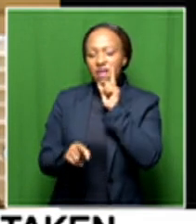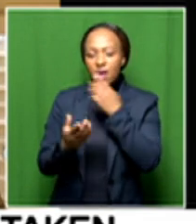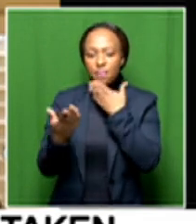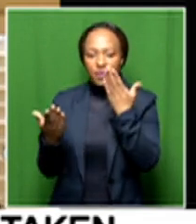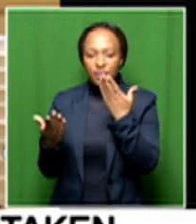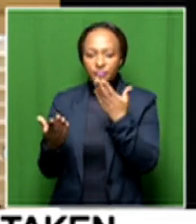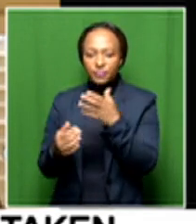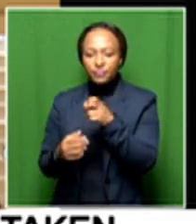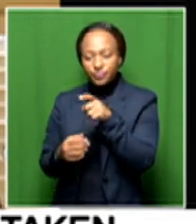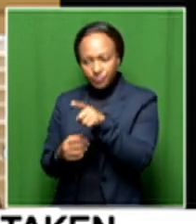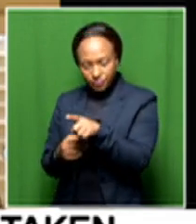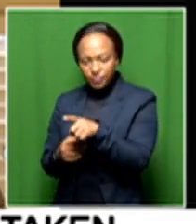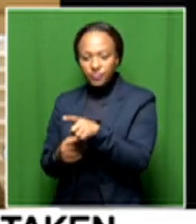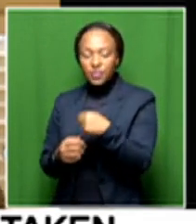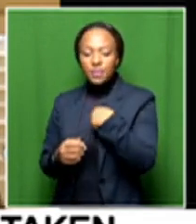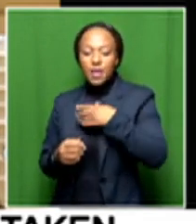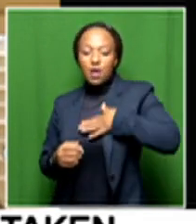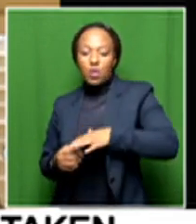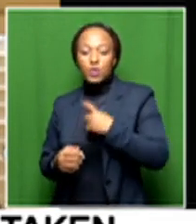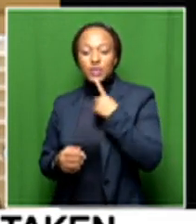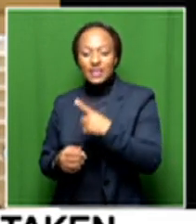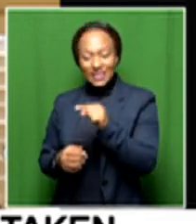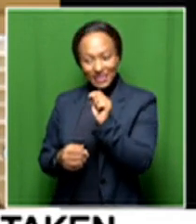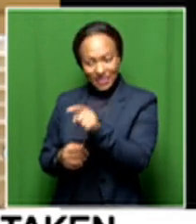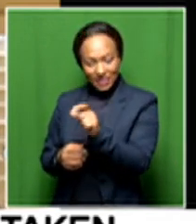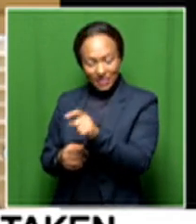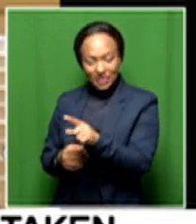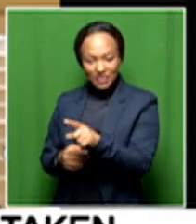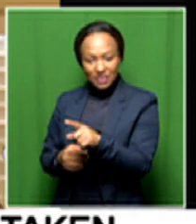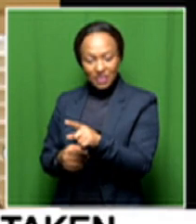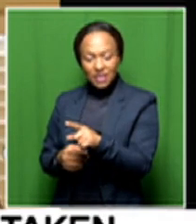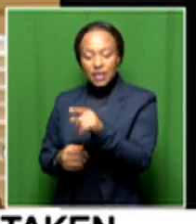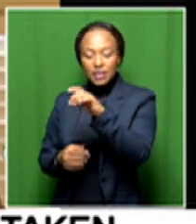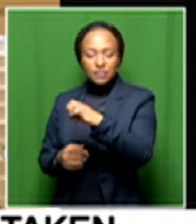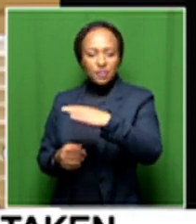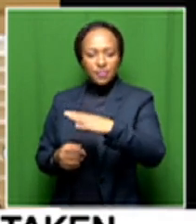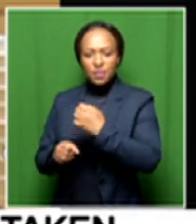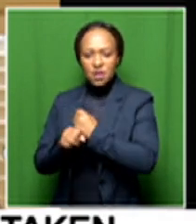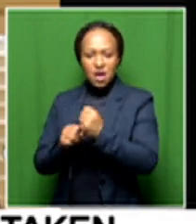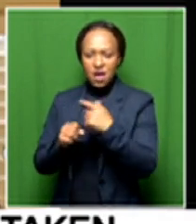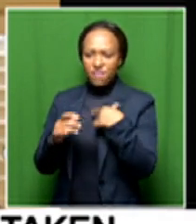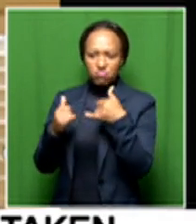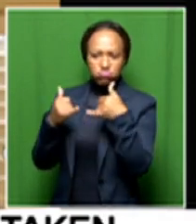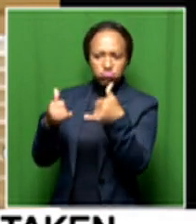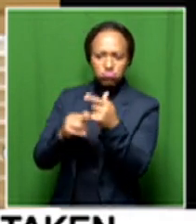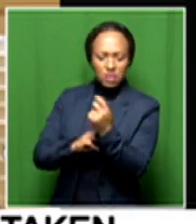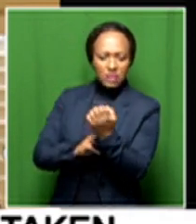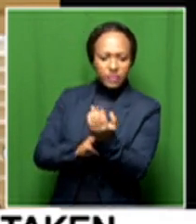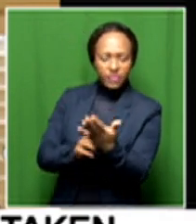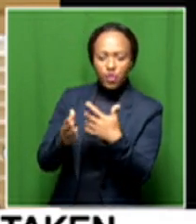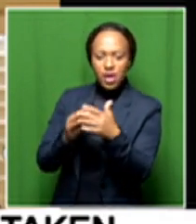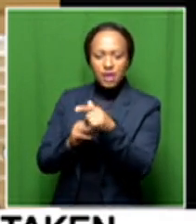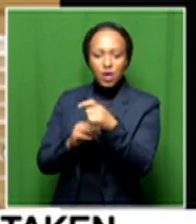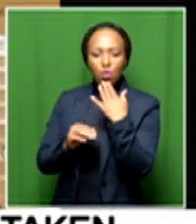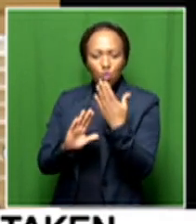I want to say emphatically that the way Eastern Cape has not awarded any tender to any person